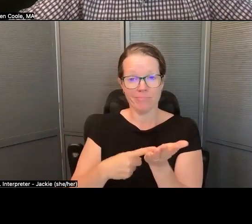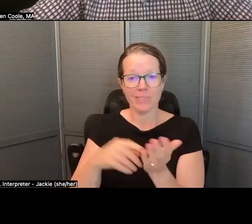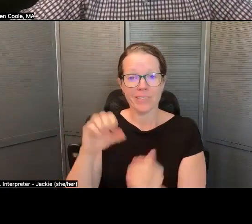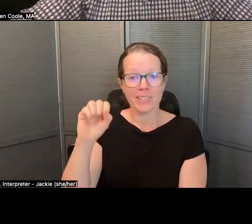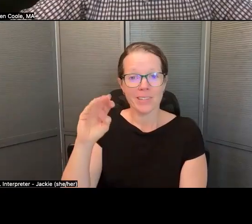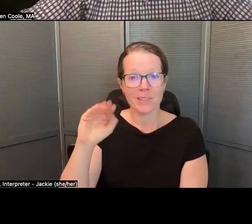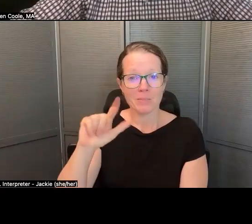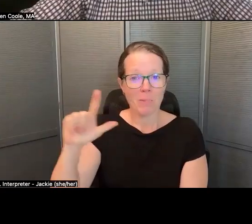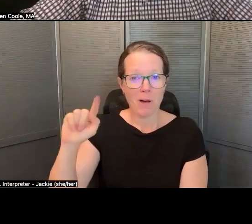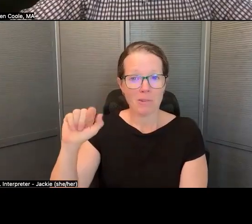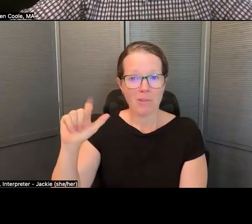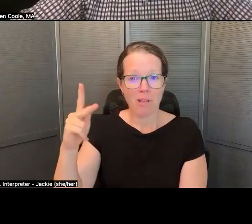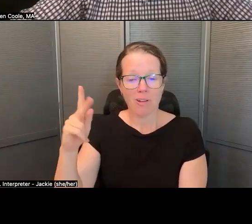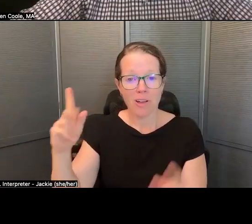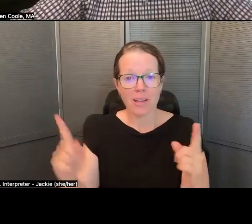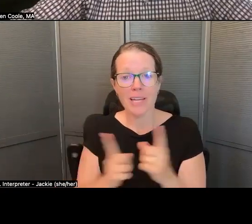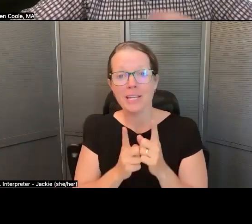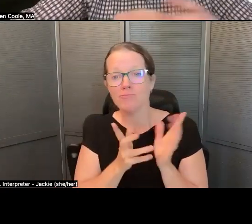eye-opening at how